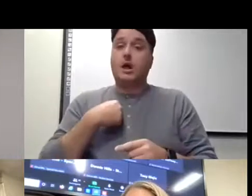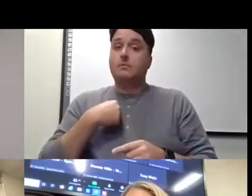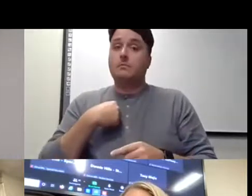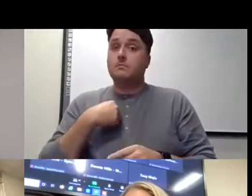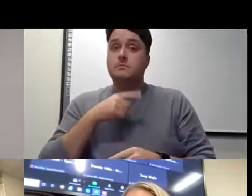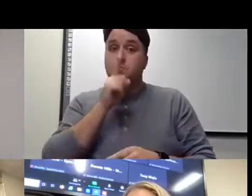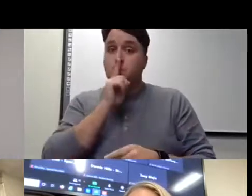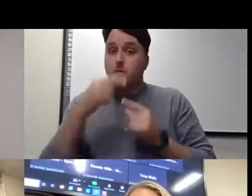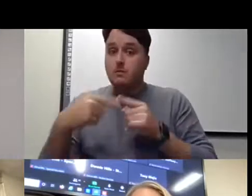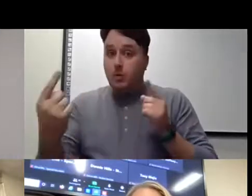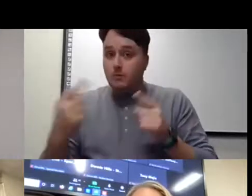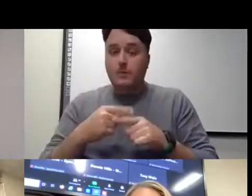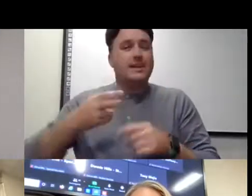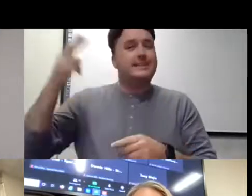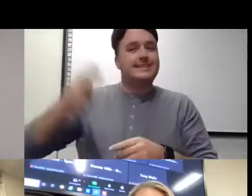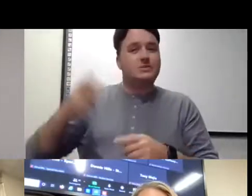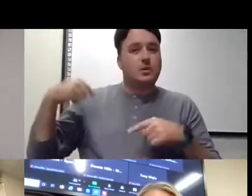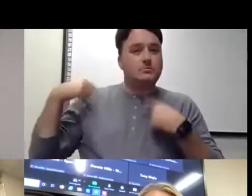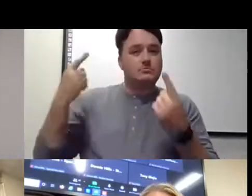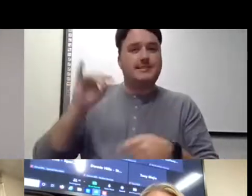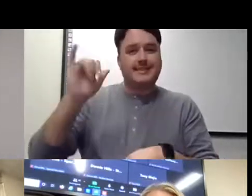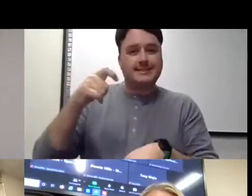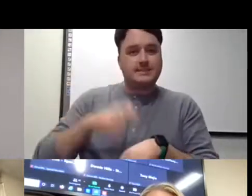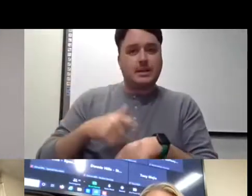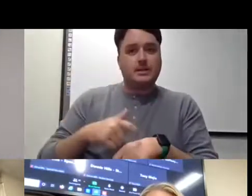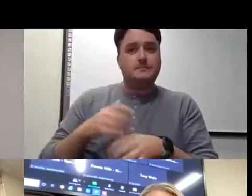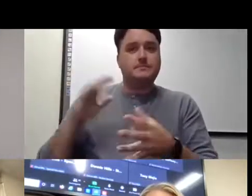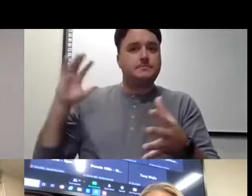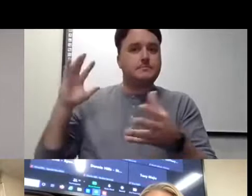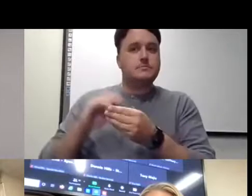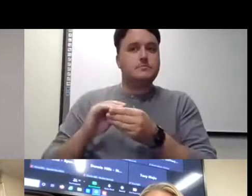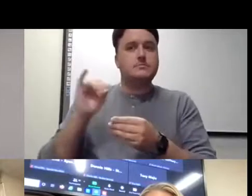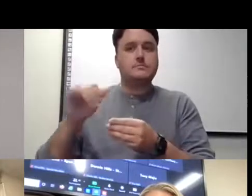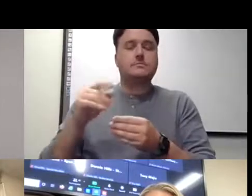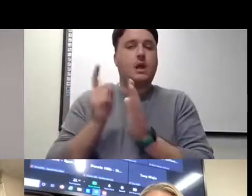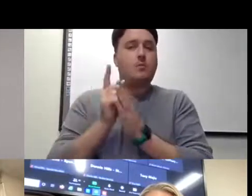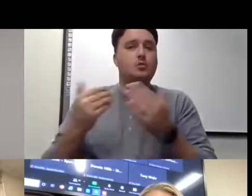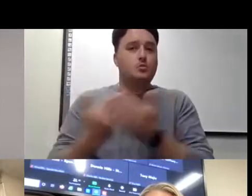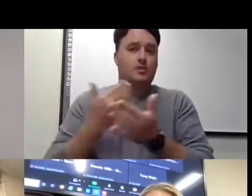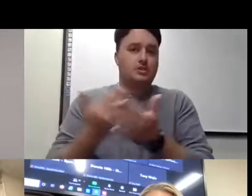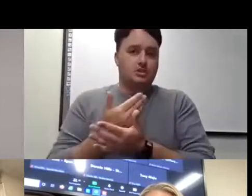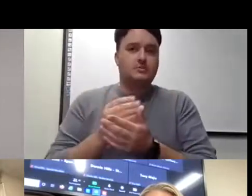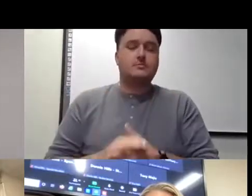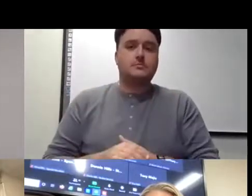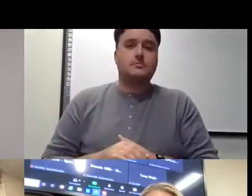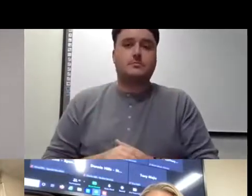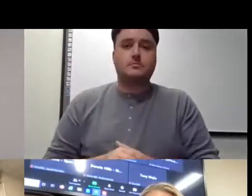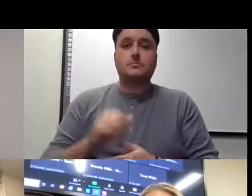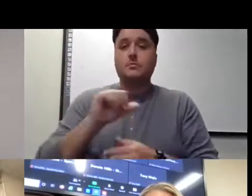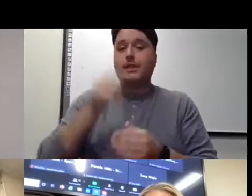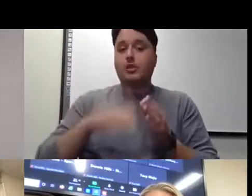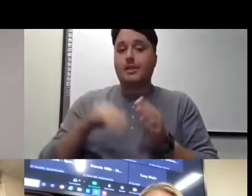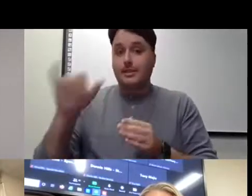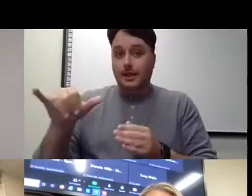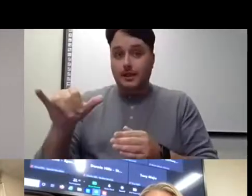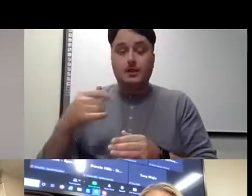bring it up that historically that has been a time of sort of a moment to refresh. So other than that, I think,